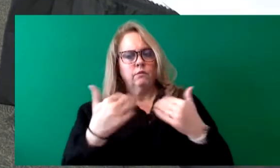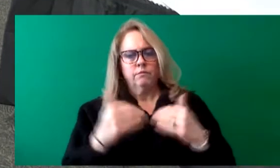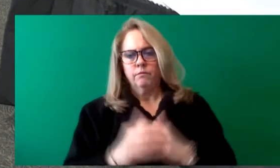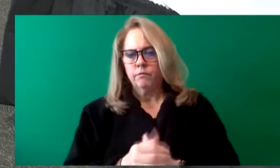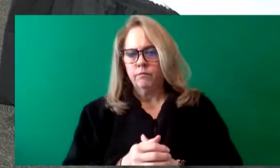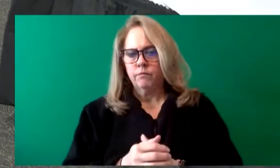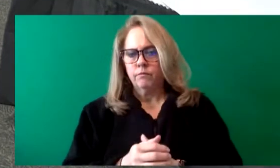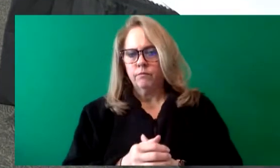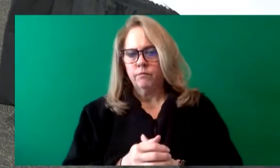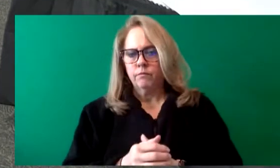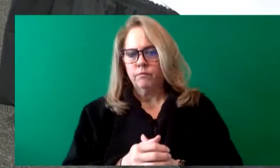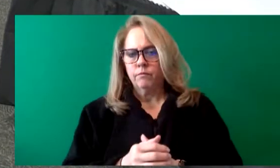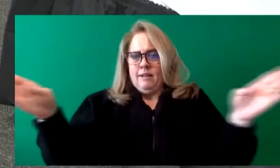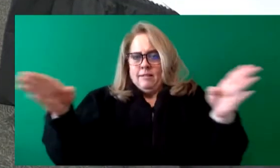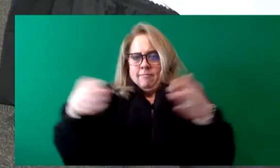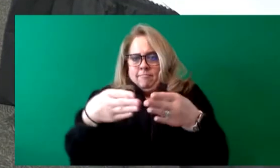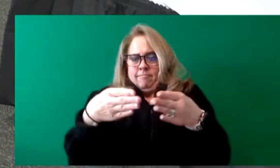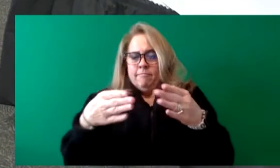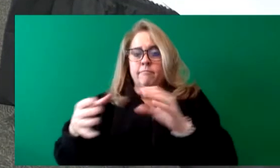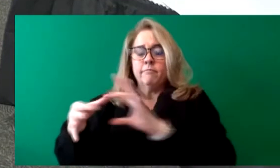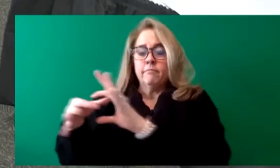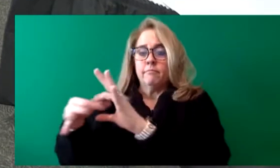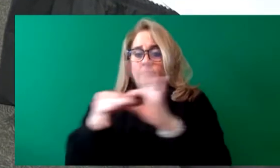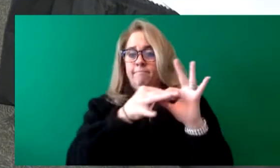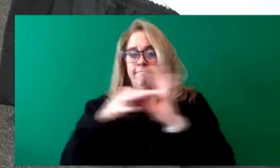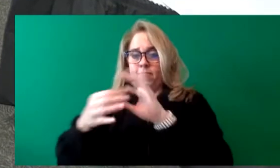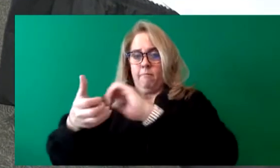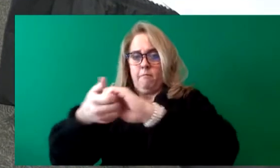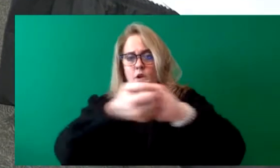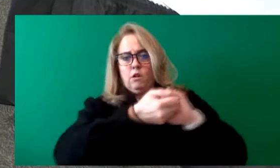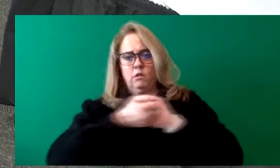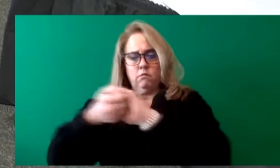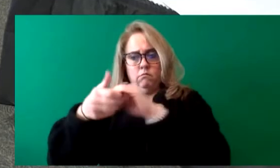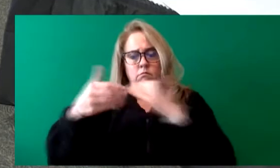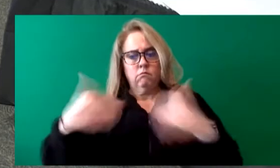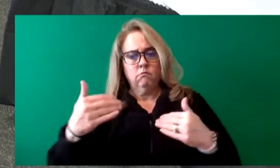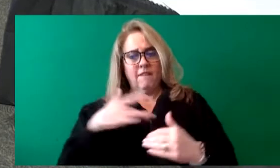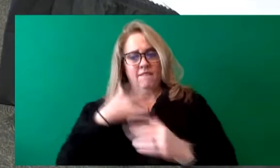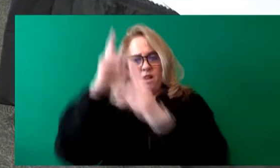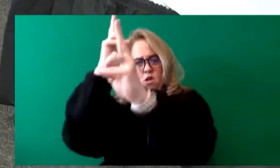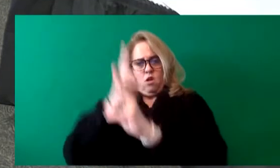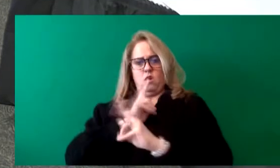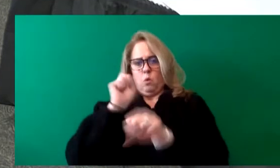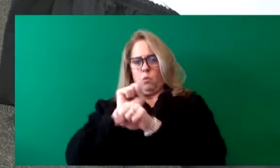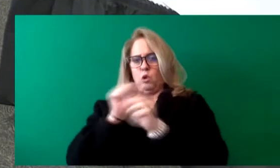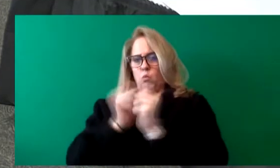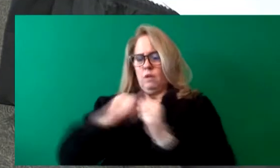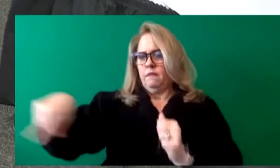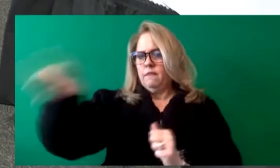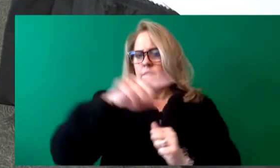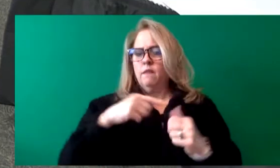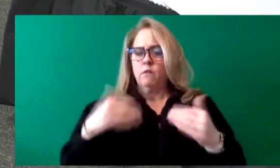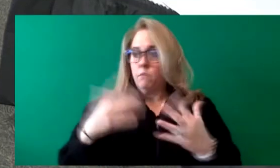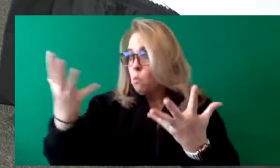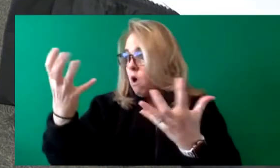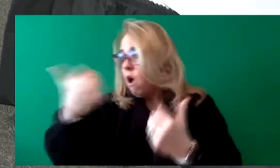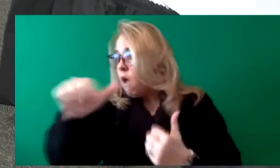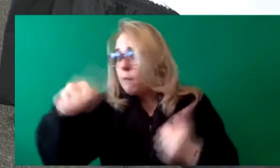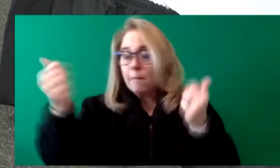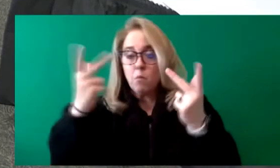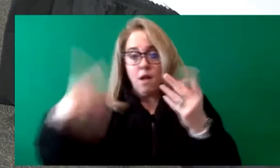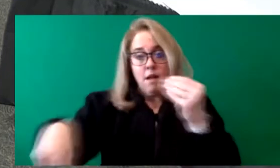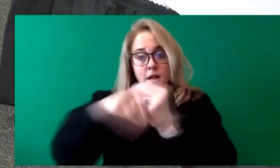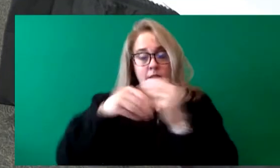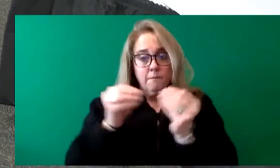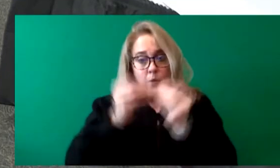thank you for this great honor. I don't know if anyone on our team would like to add to it, but you gave me way too much credit. It really is a team effort,